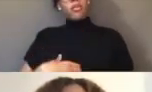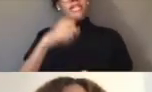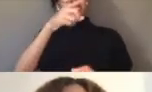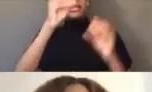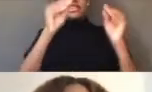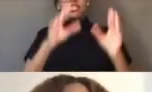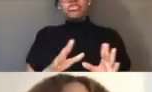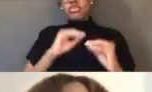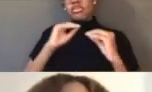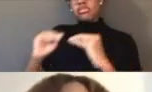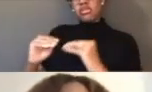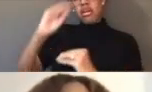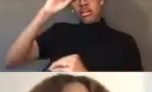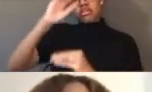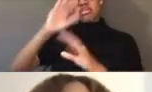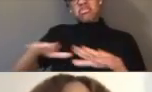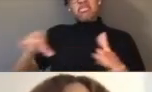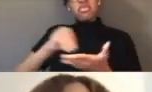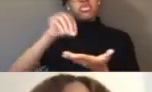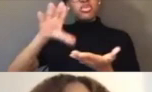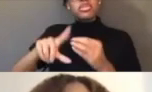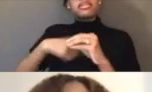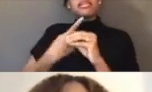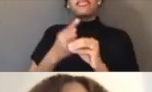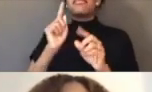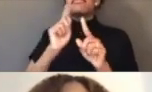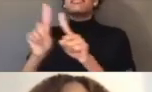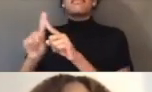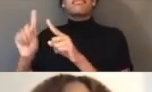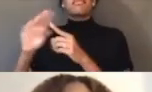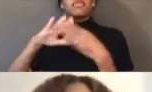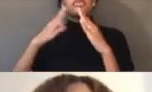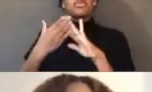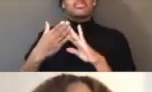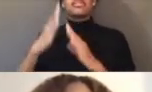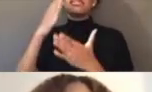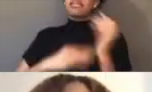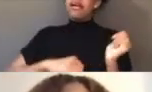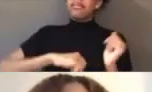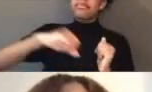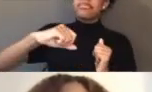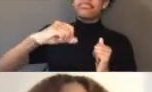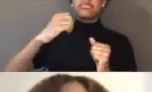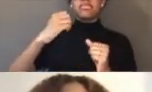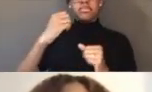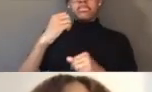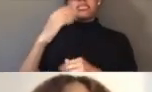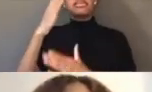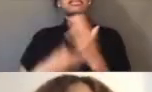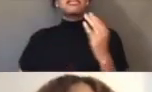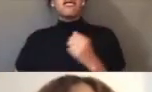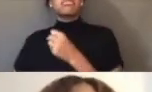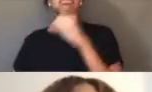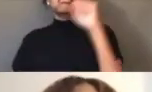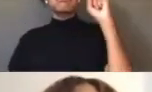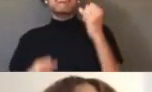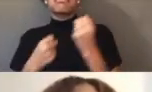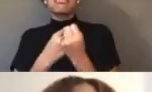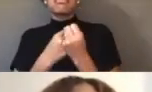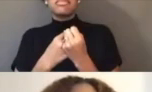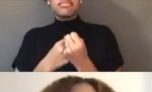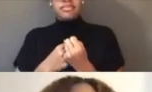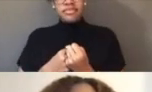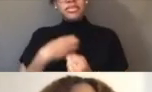stand up against injustice. I wish the teacher noticed everyone staring at my son. I wish that she would have explicitly prepared